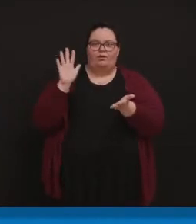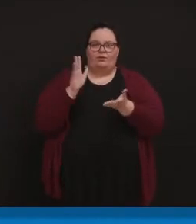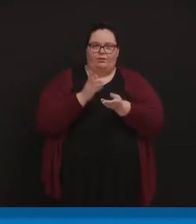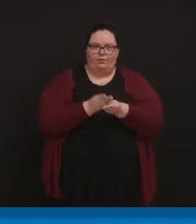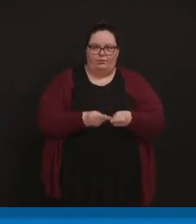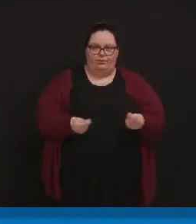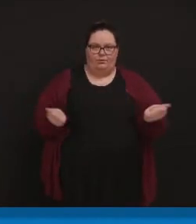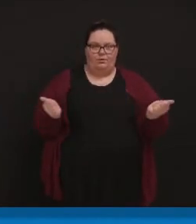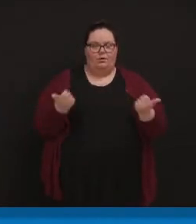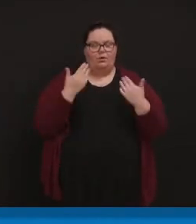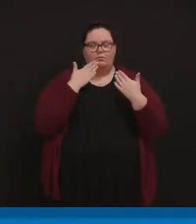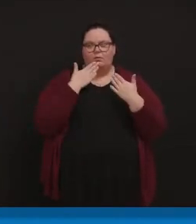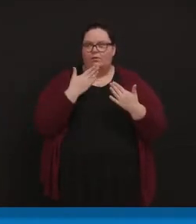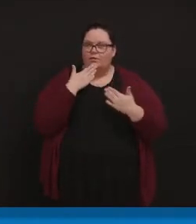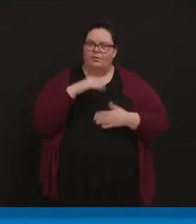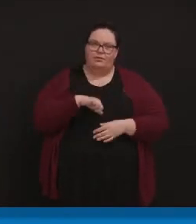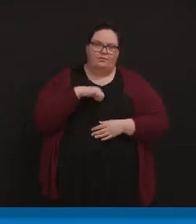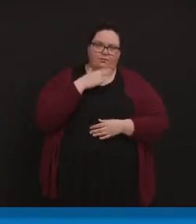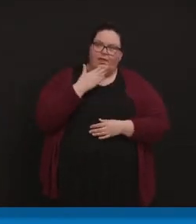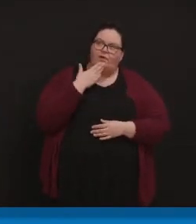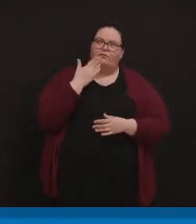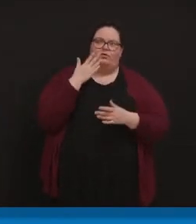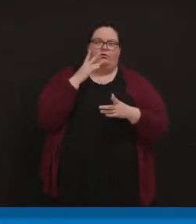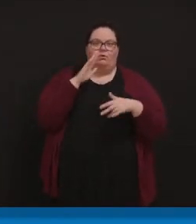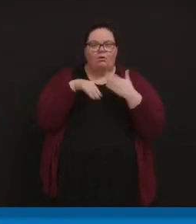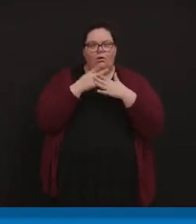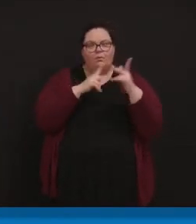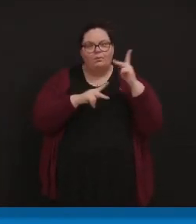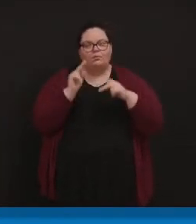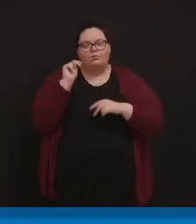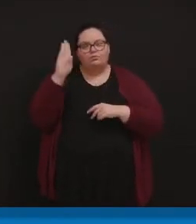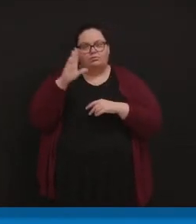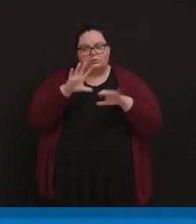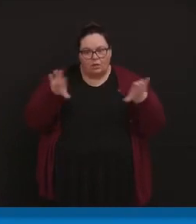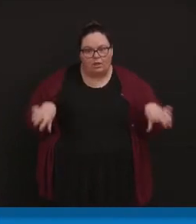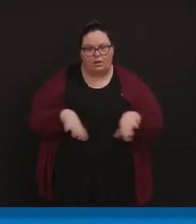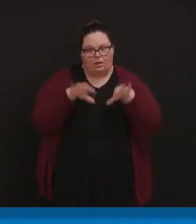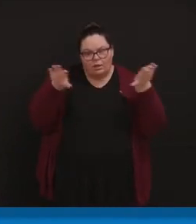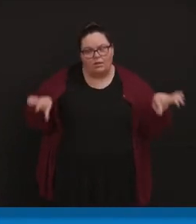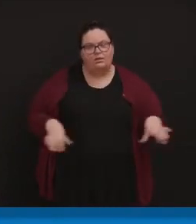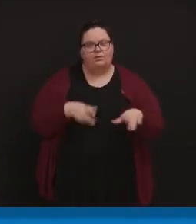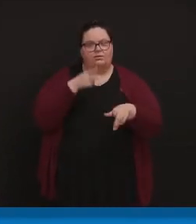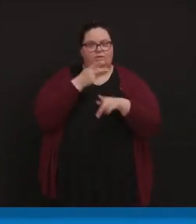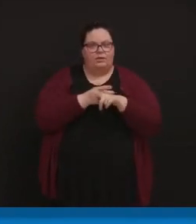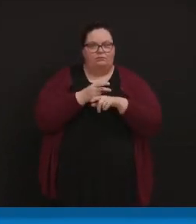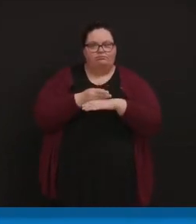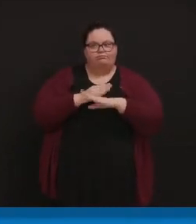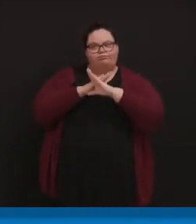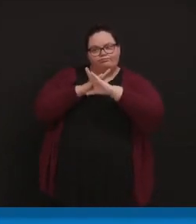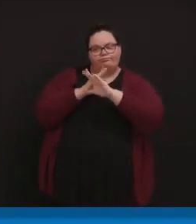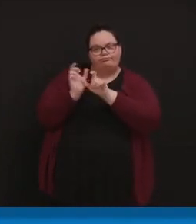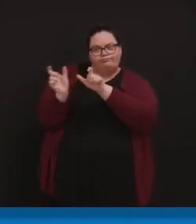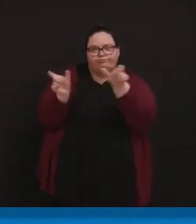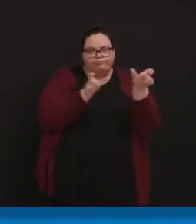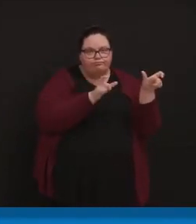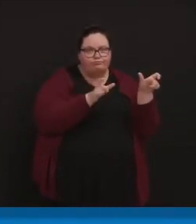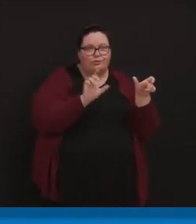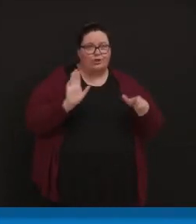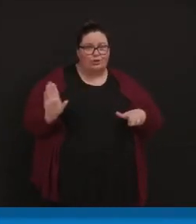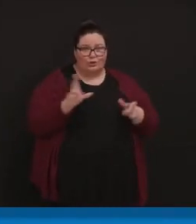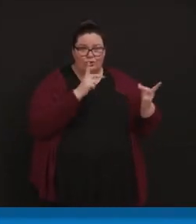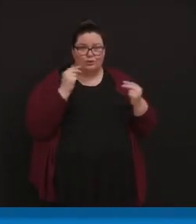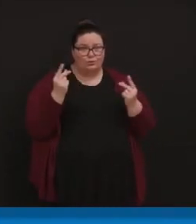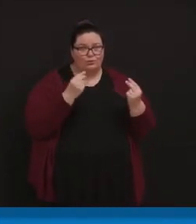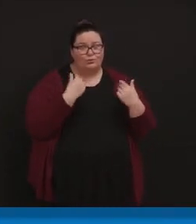am profoundly grateful for all the efforts that New Brunswickers are making to help slow the spread of COVID-19. Your actions are truly